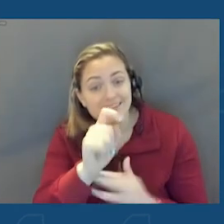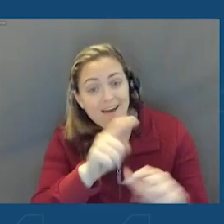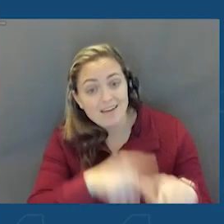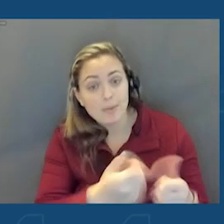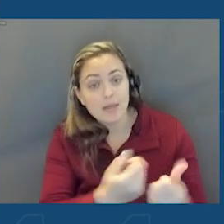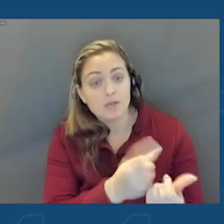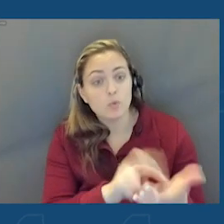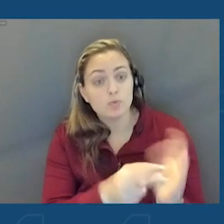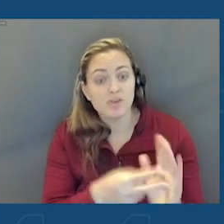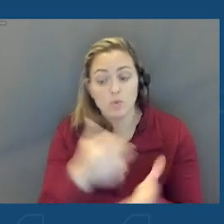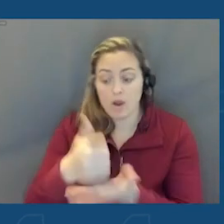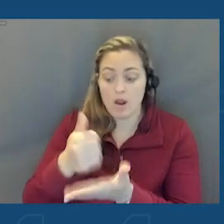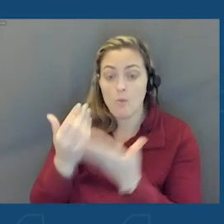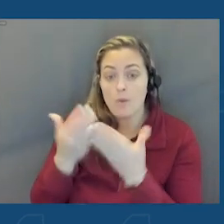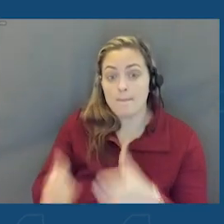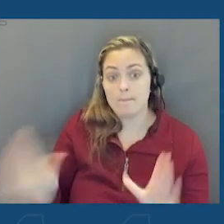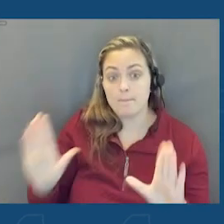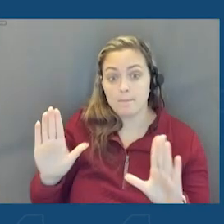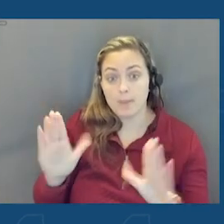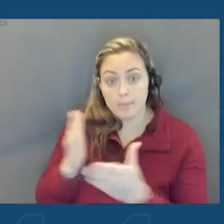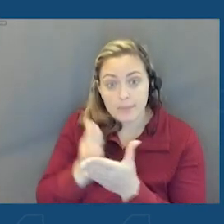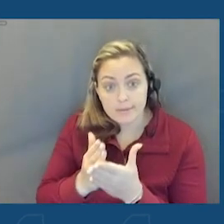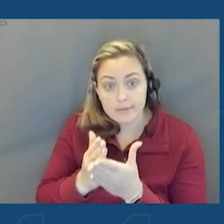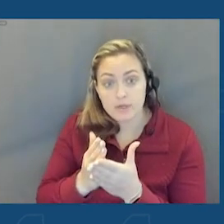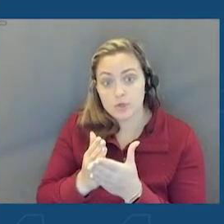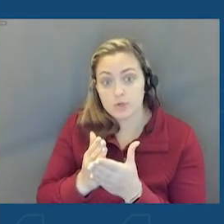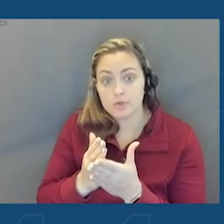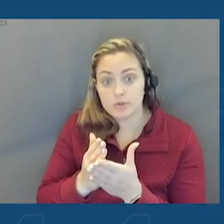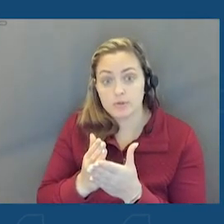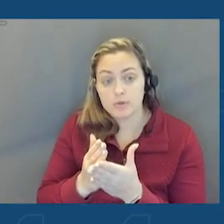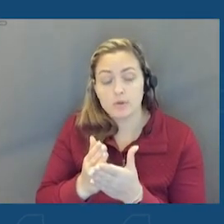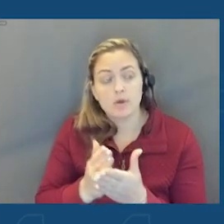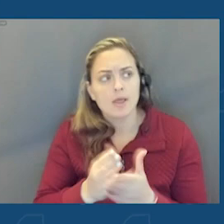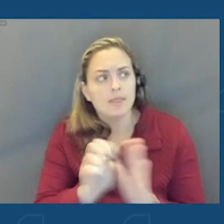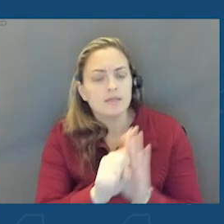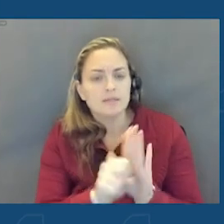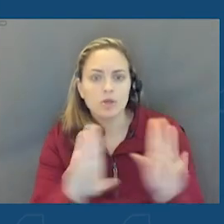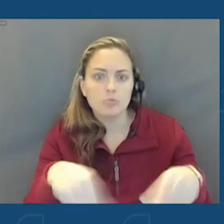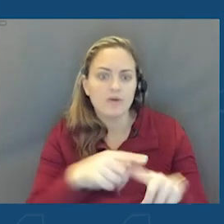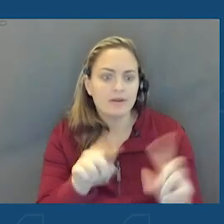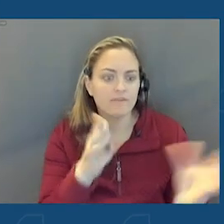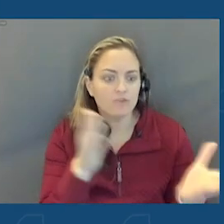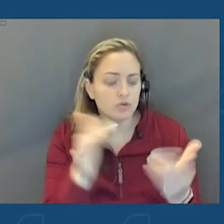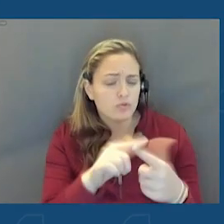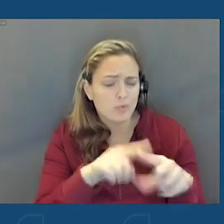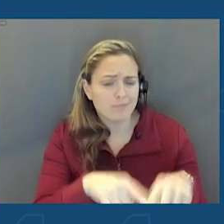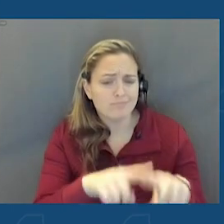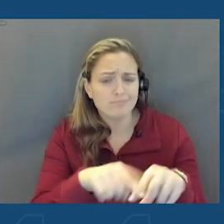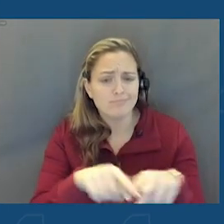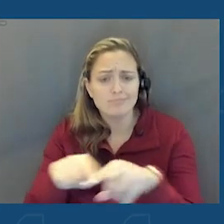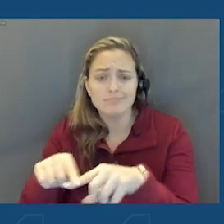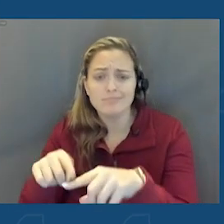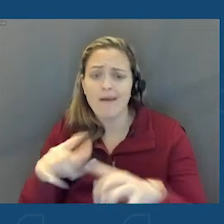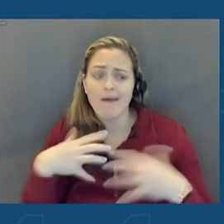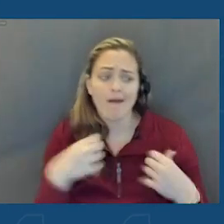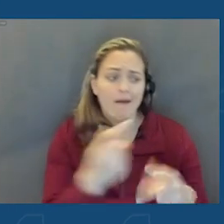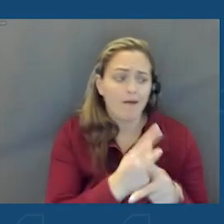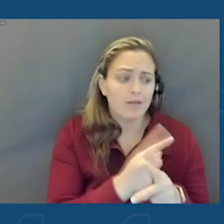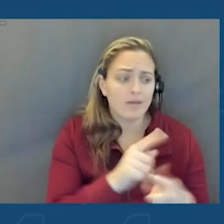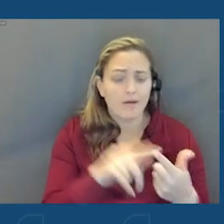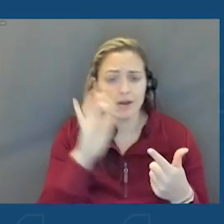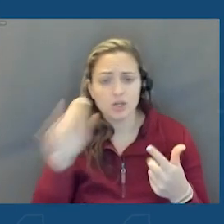public sector brothers and sisters. It means that this state can provide all of the services that we rely on: healthcare, education,